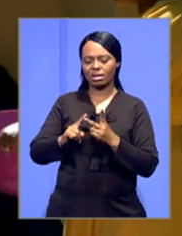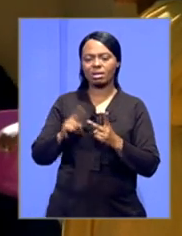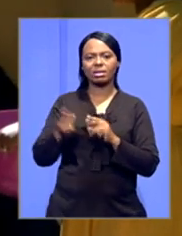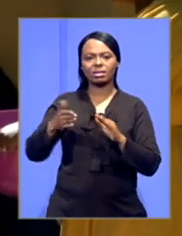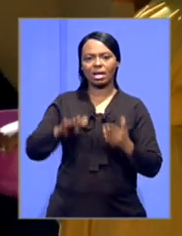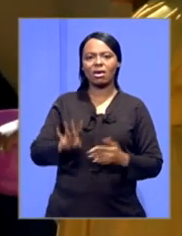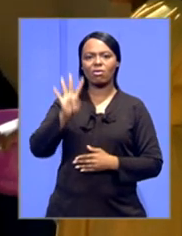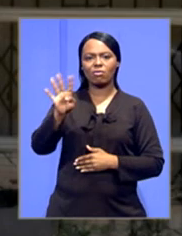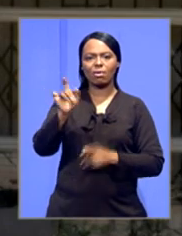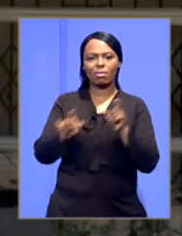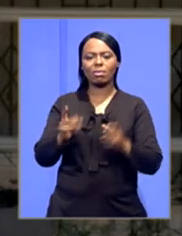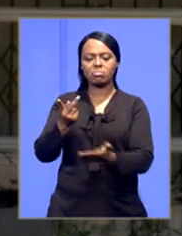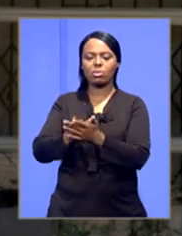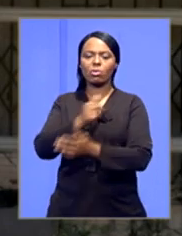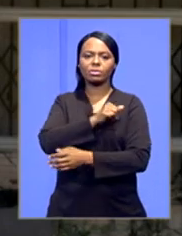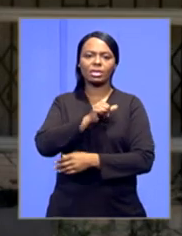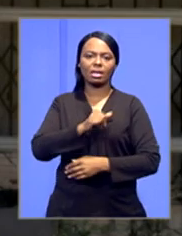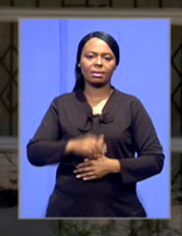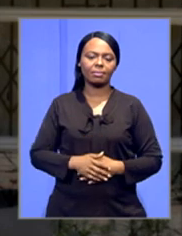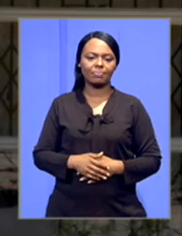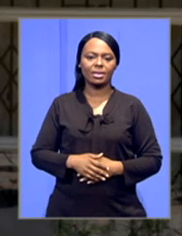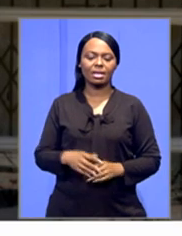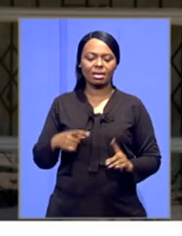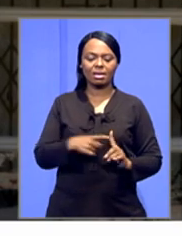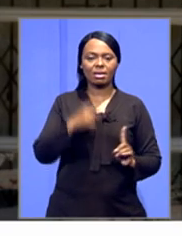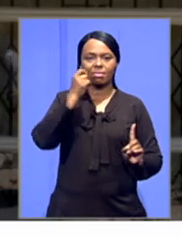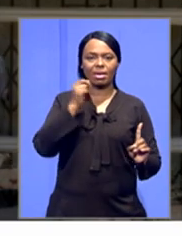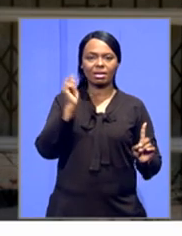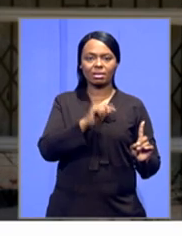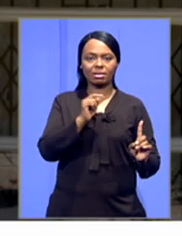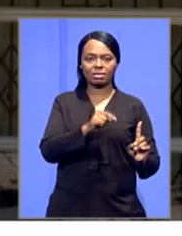kene sepetlele. Oh, this gentleman,